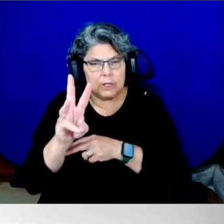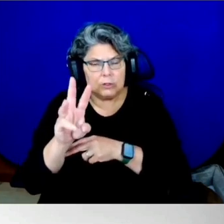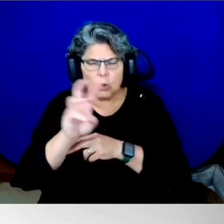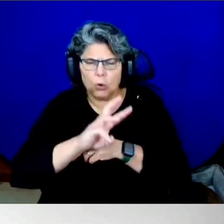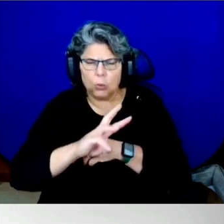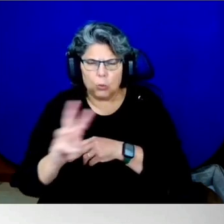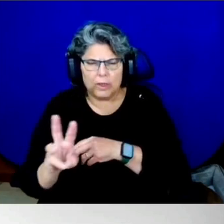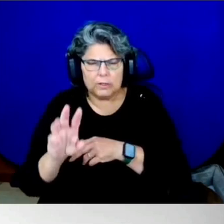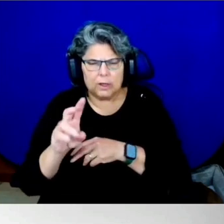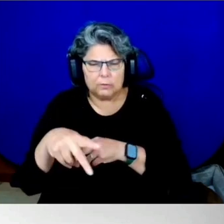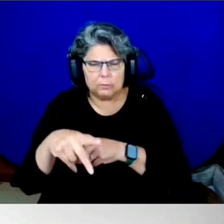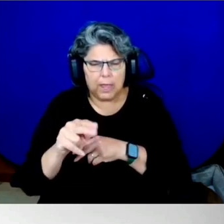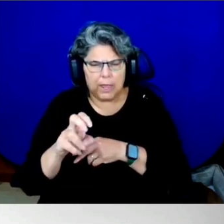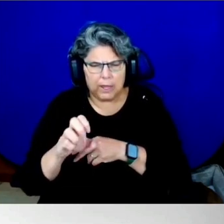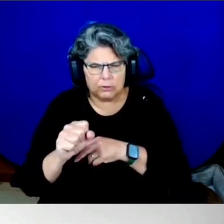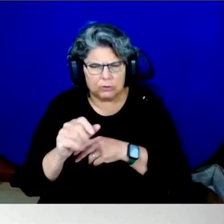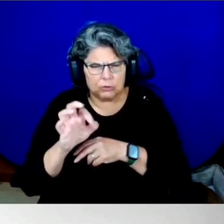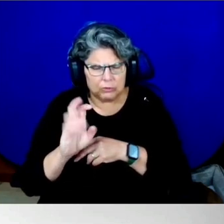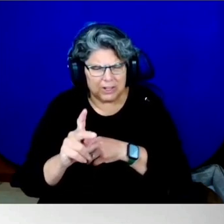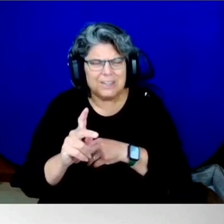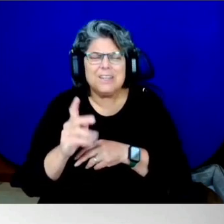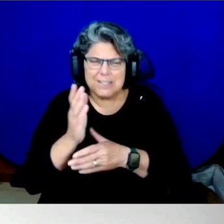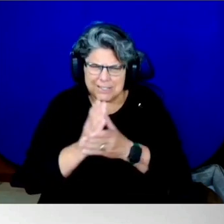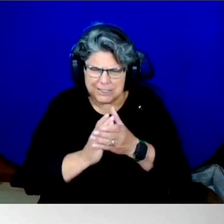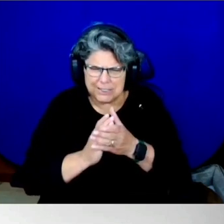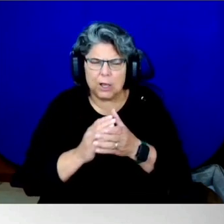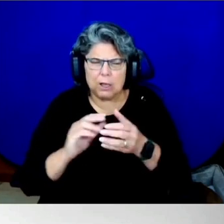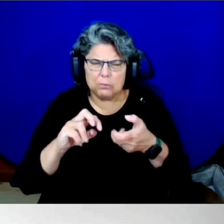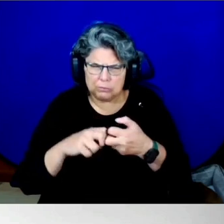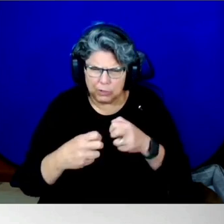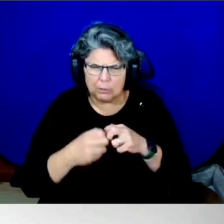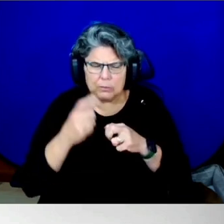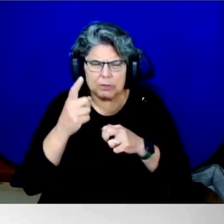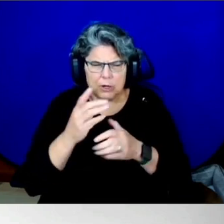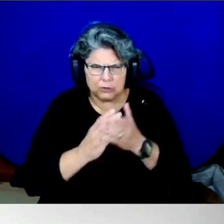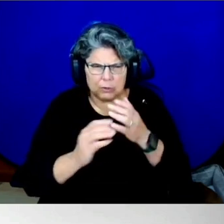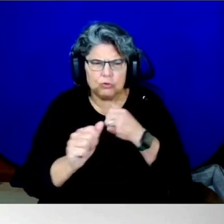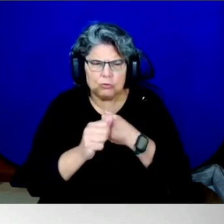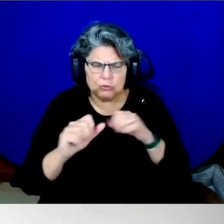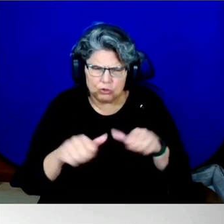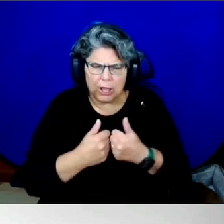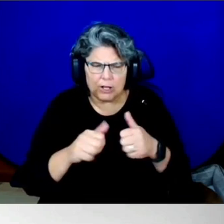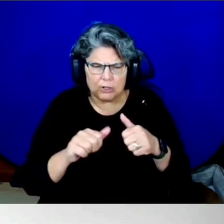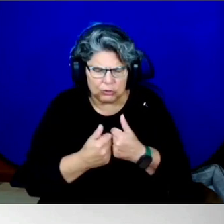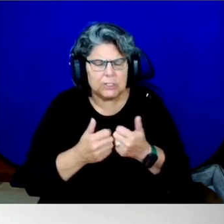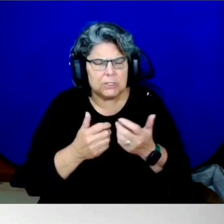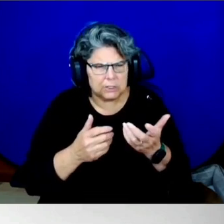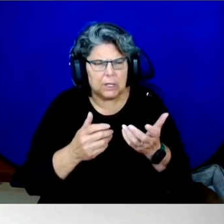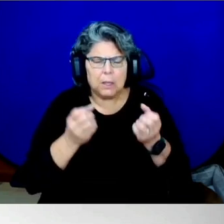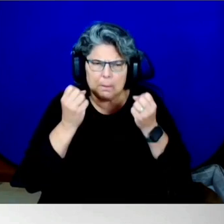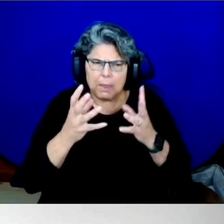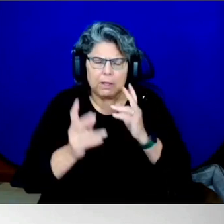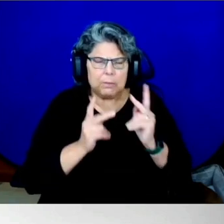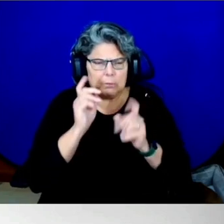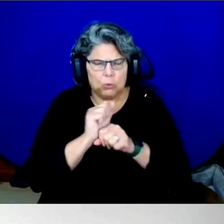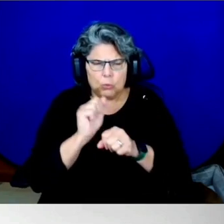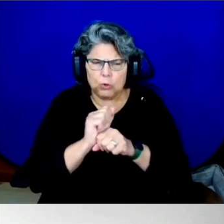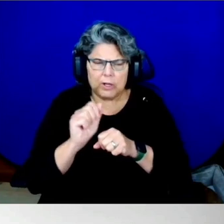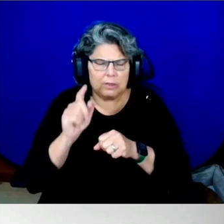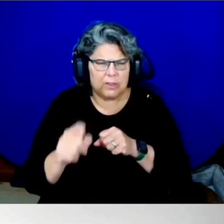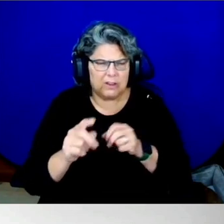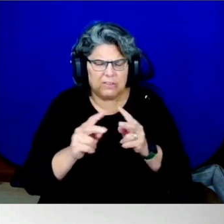areas up there that gave us some challenges over the past 24 to 36 hours. There is quite a bit of crews working in there and really working hard on that really thick brush